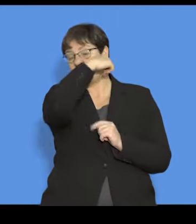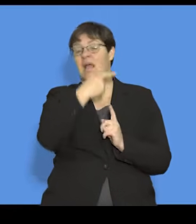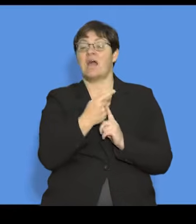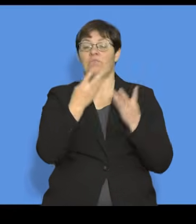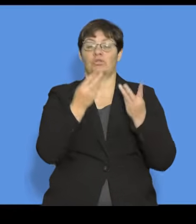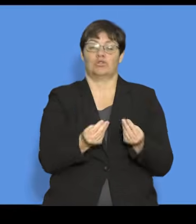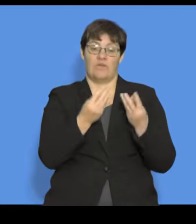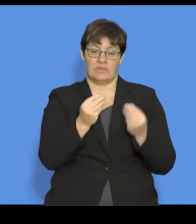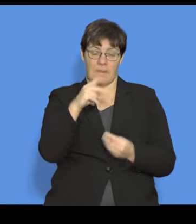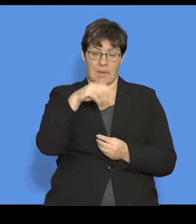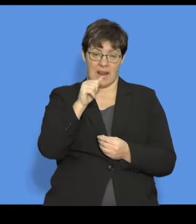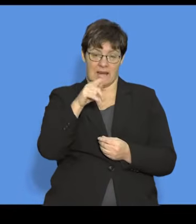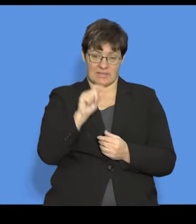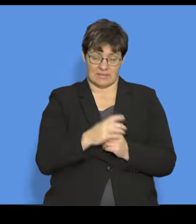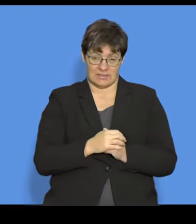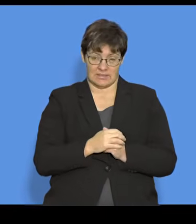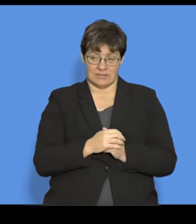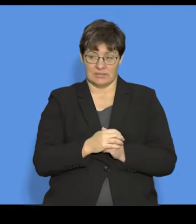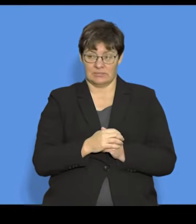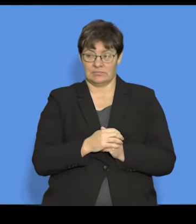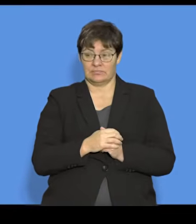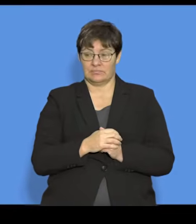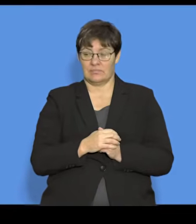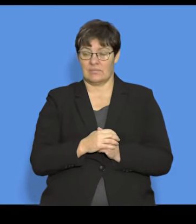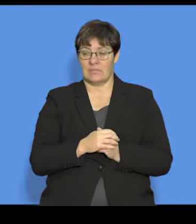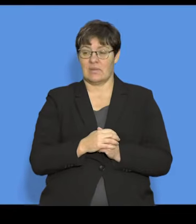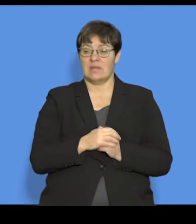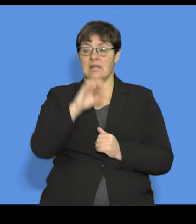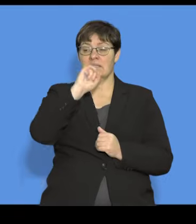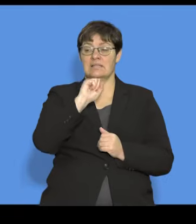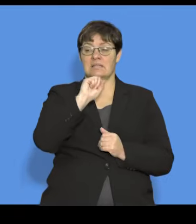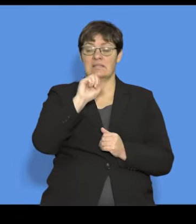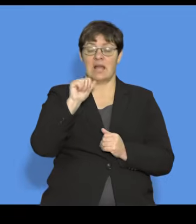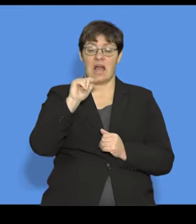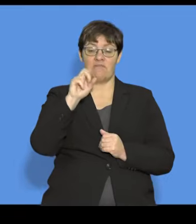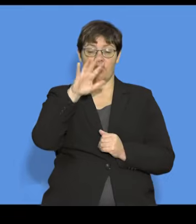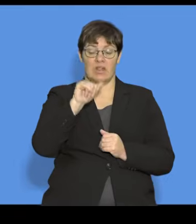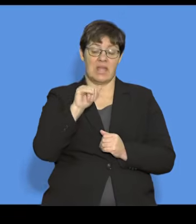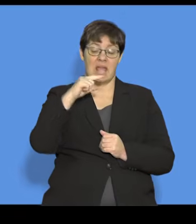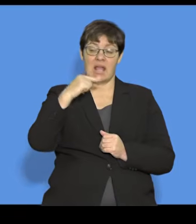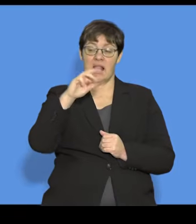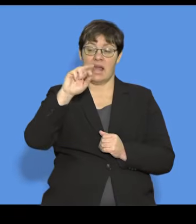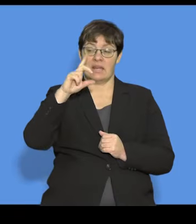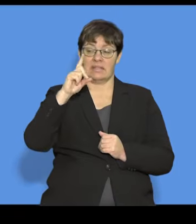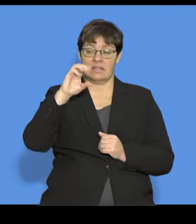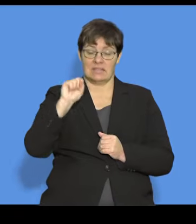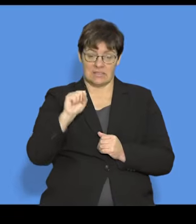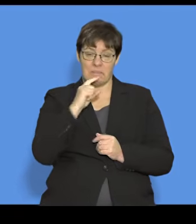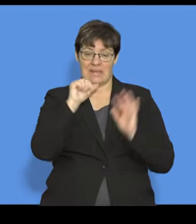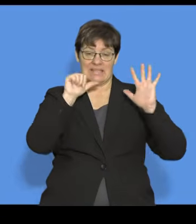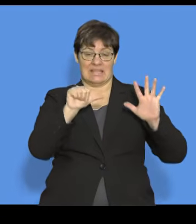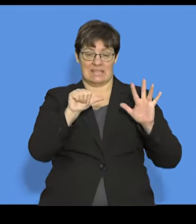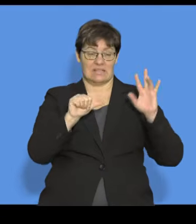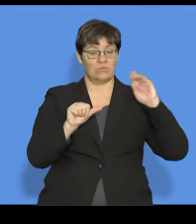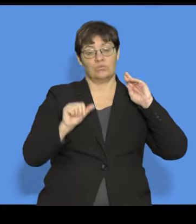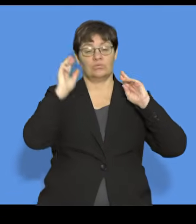have the soft palate. We also have three pairs of salivary glands, and these release saliva,